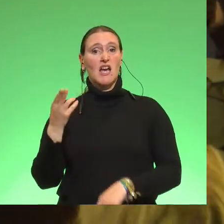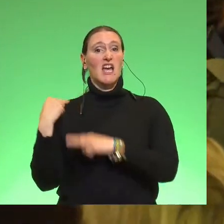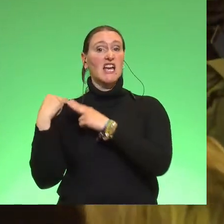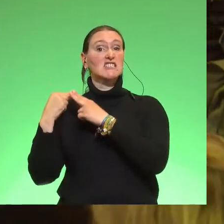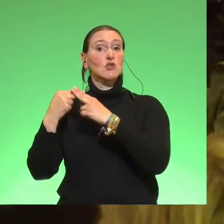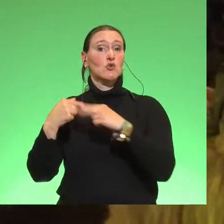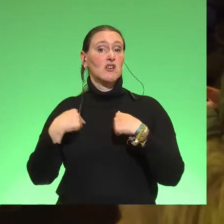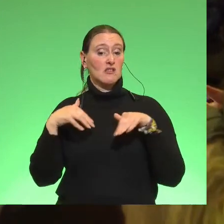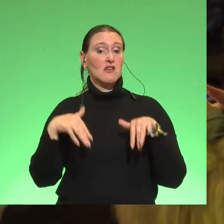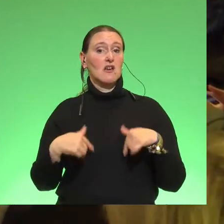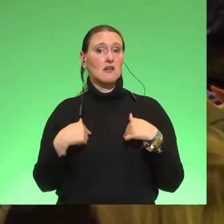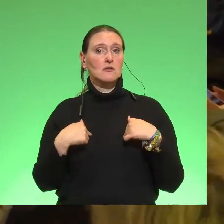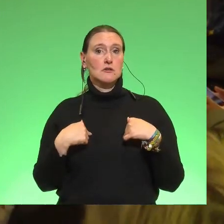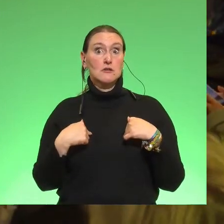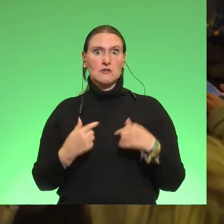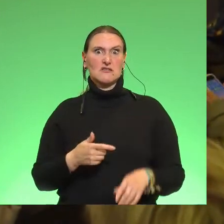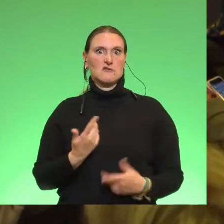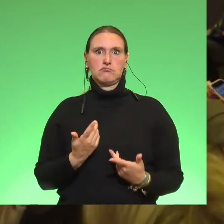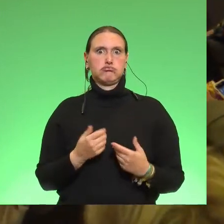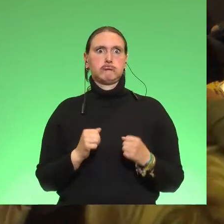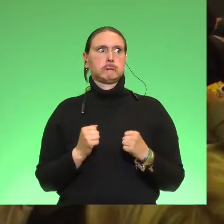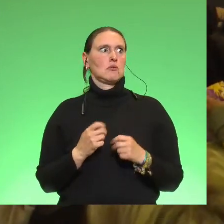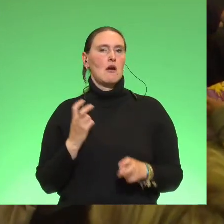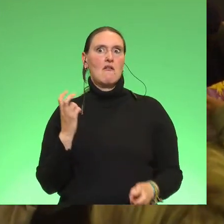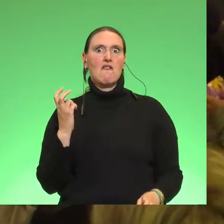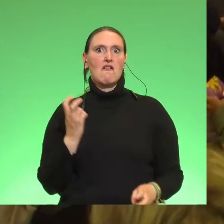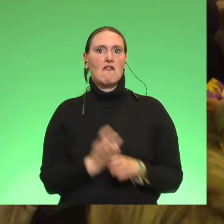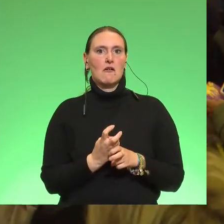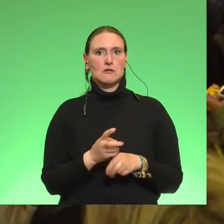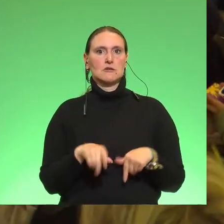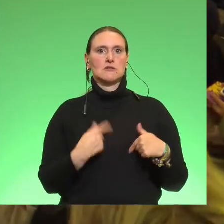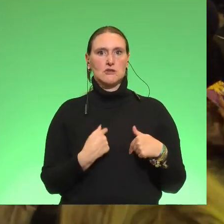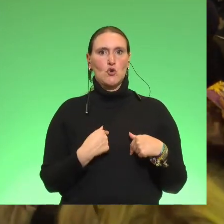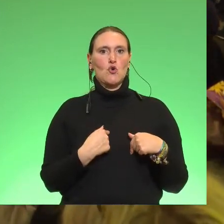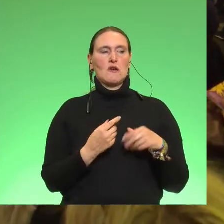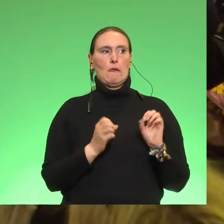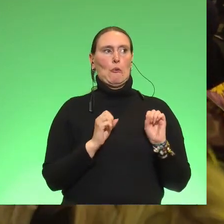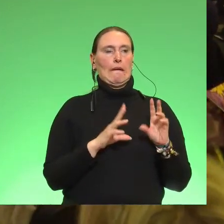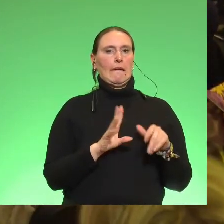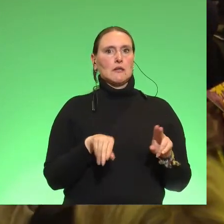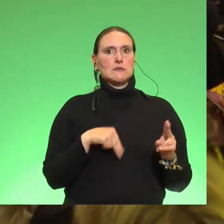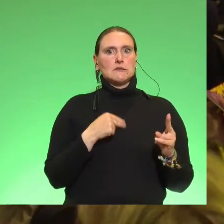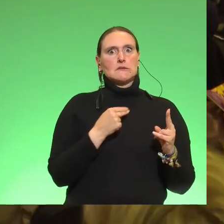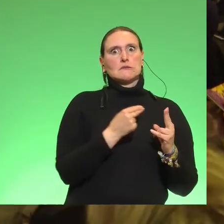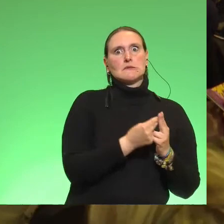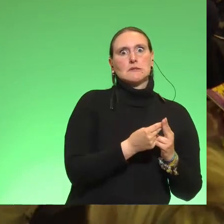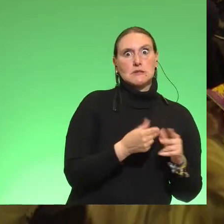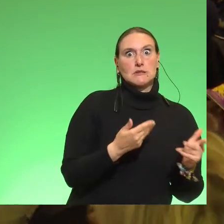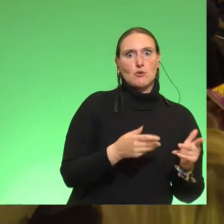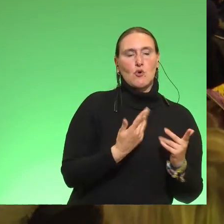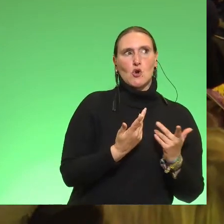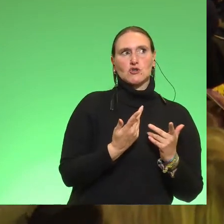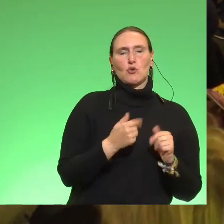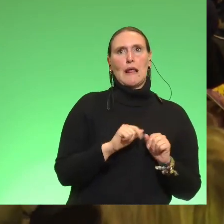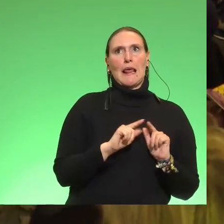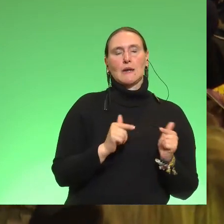like adopt a position. It's more like I try to formulate something that questions our